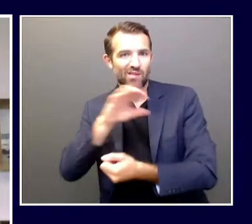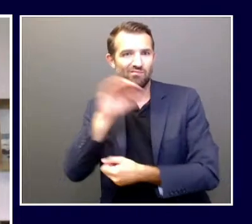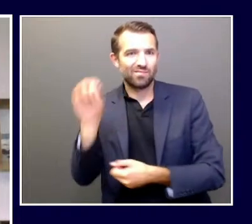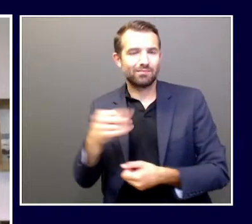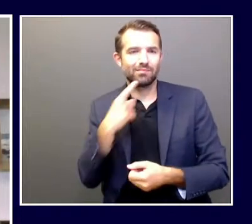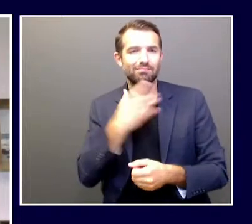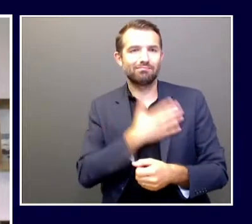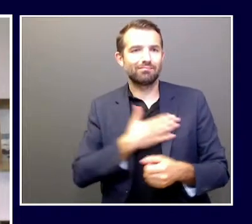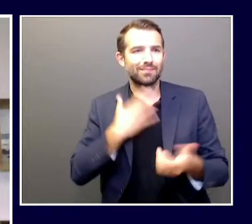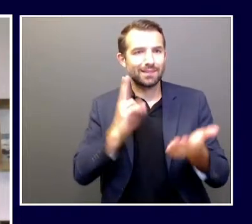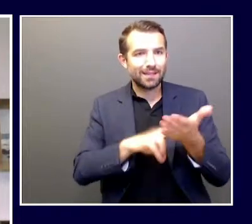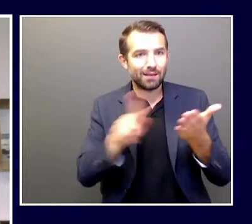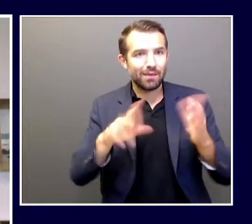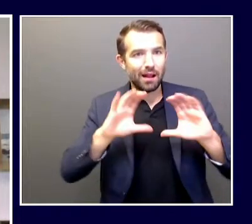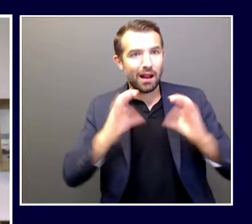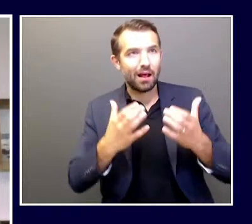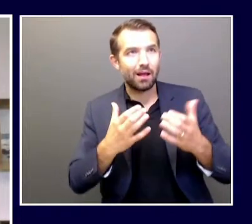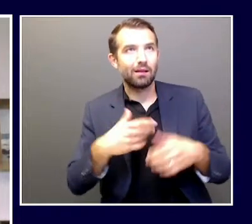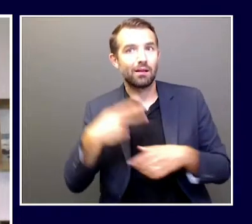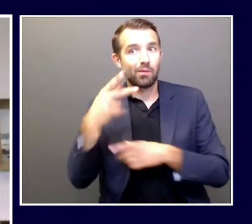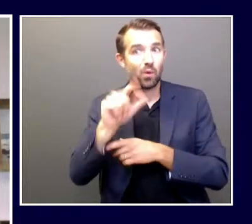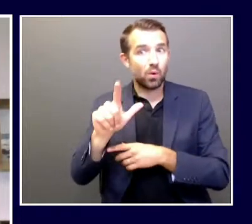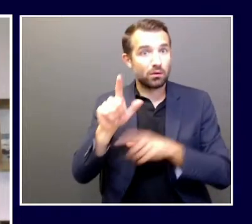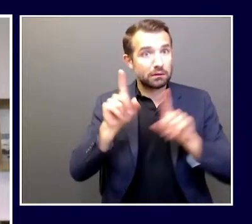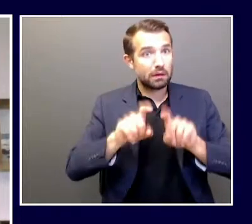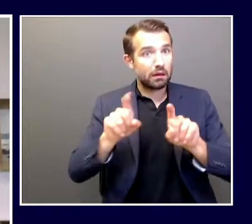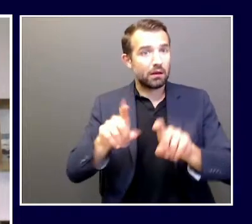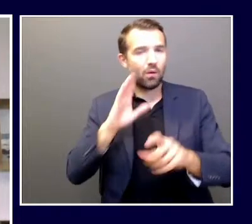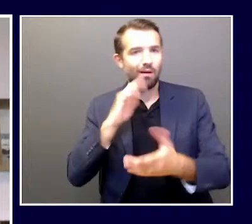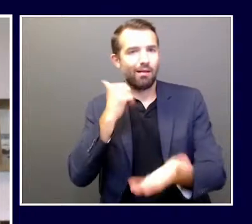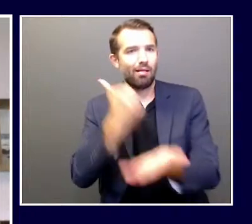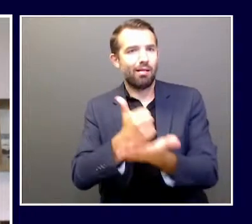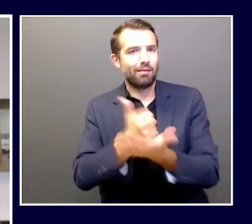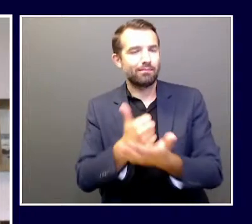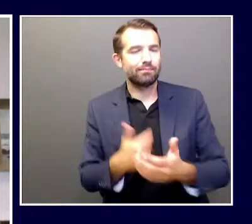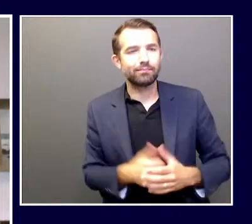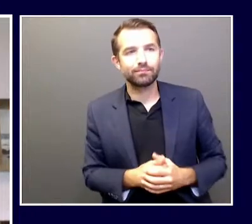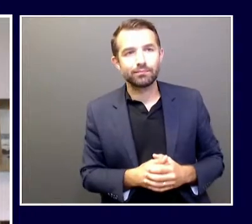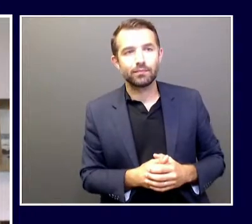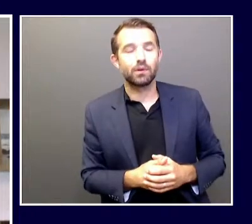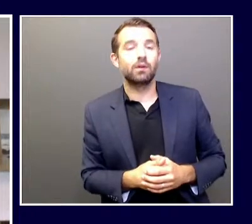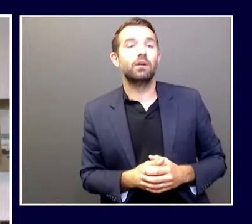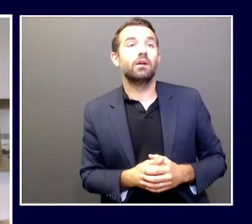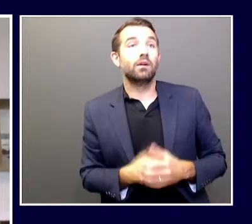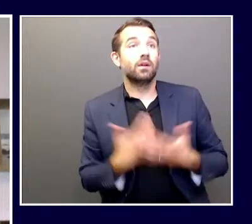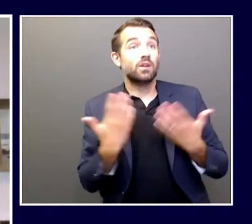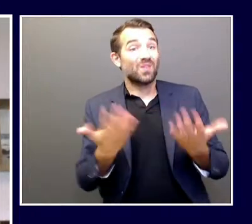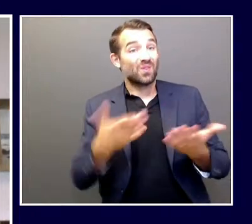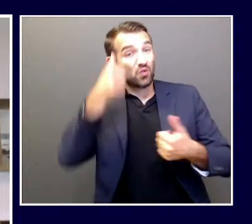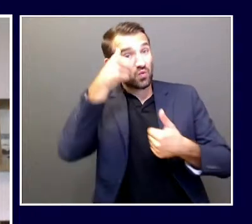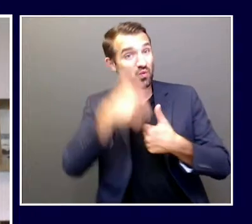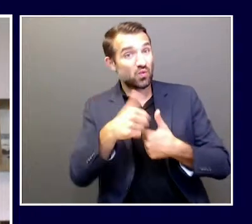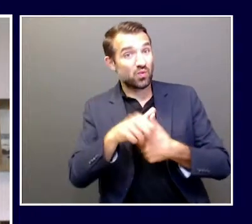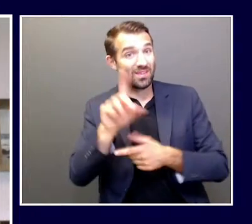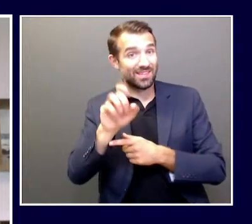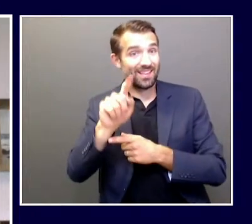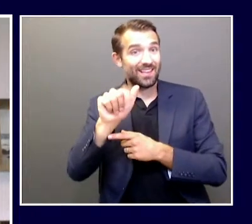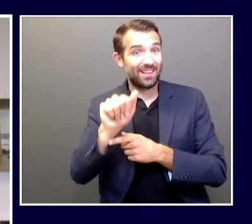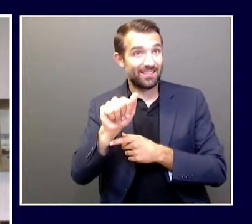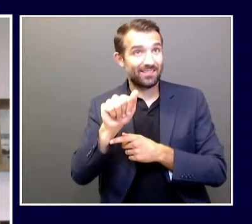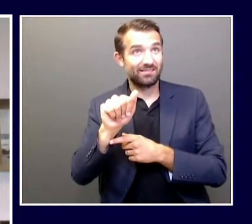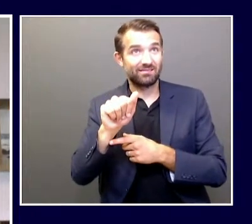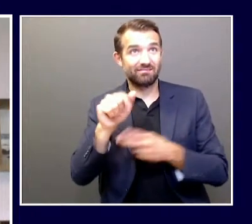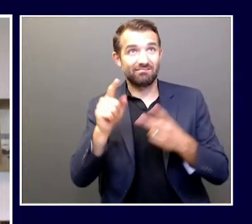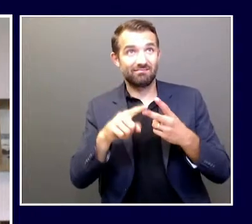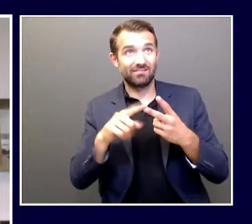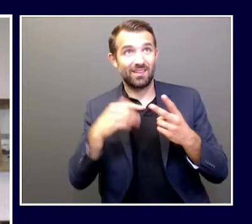I talked about with Mal, unclear where the Delta variant will go, to say nothing of Lambda and every other Greek letter that might be